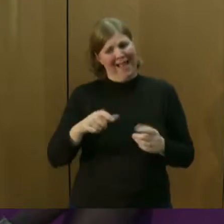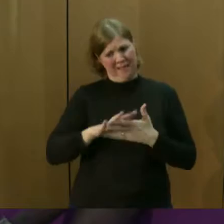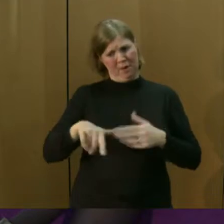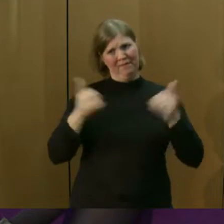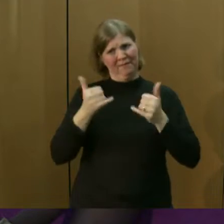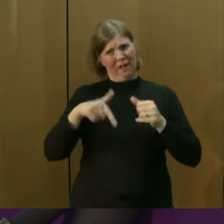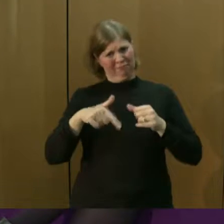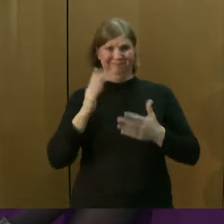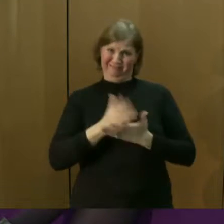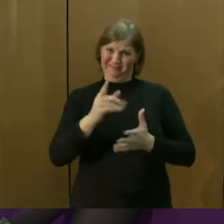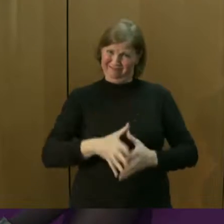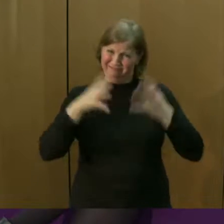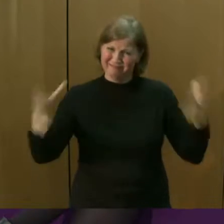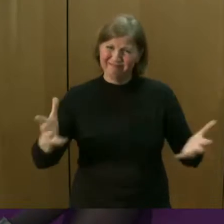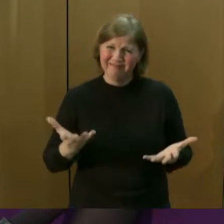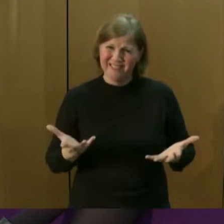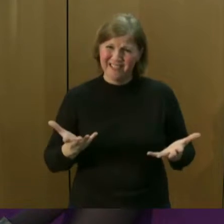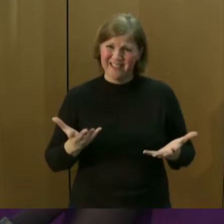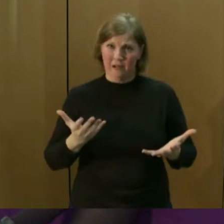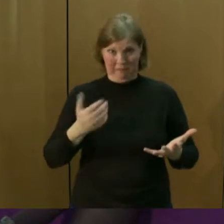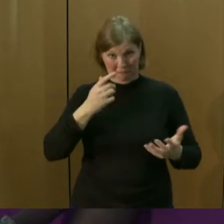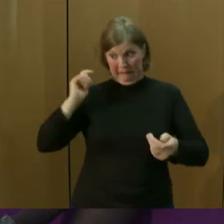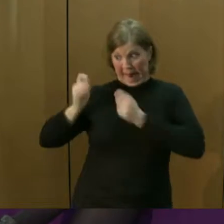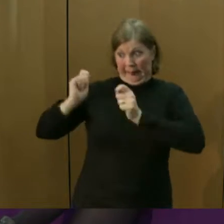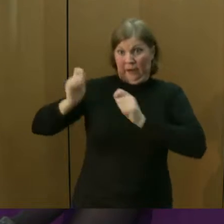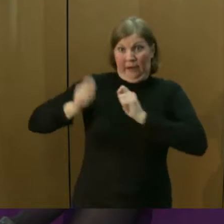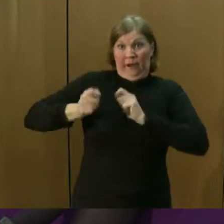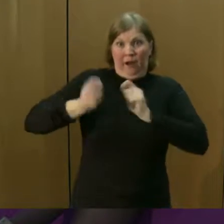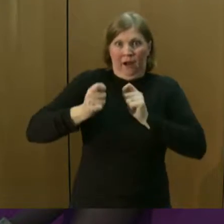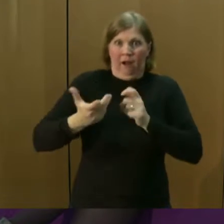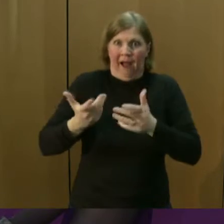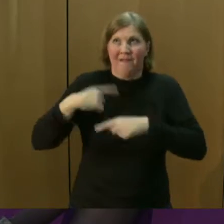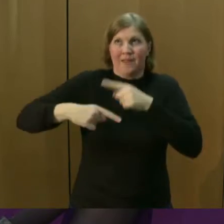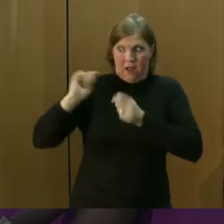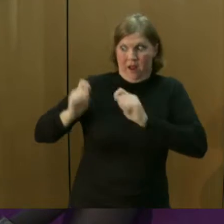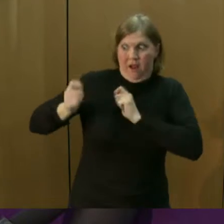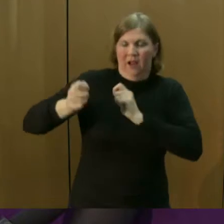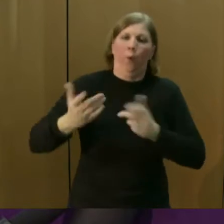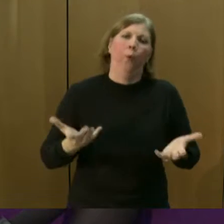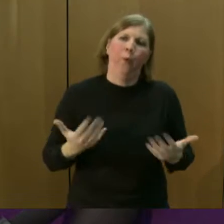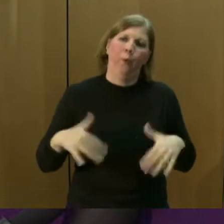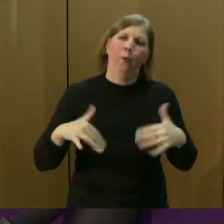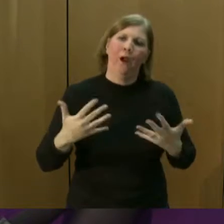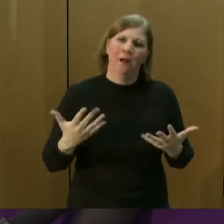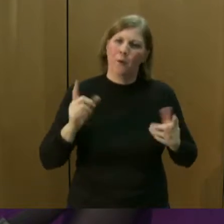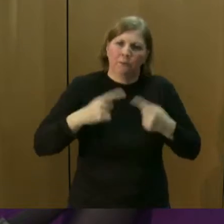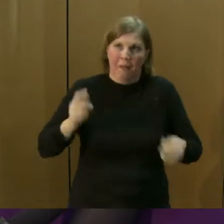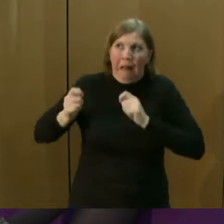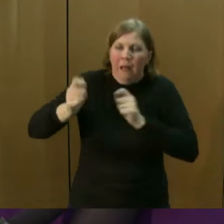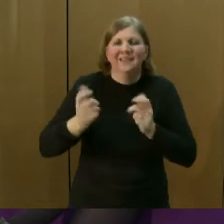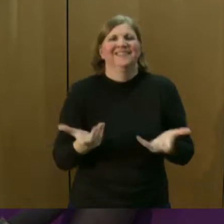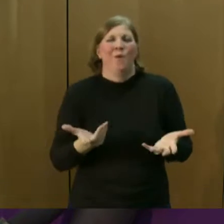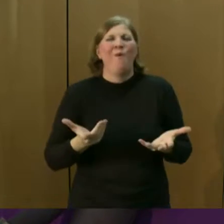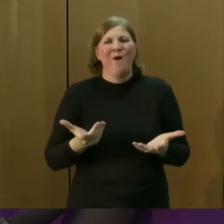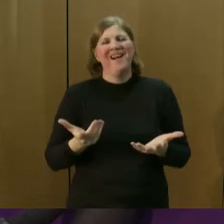and large, and because people are looking for new all the time, and people will say this is a theatre festival, or this